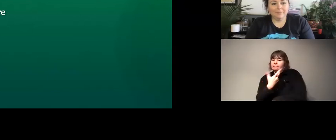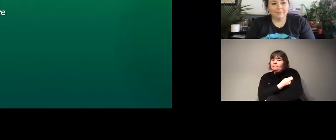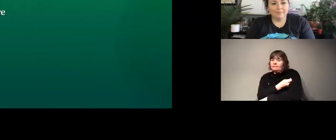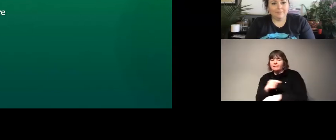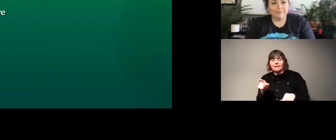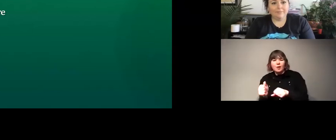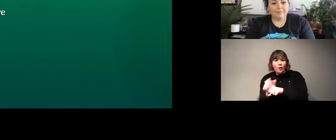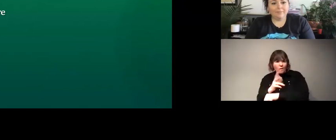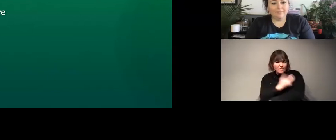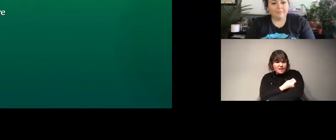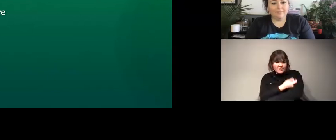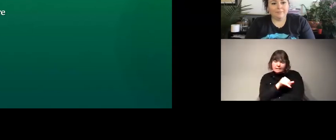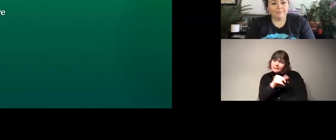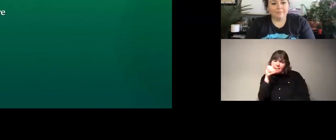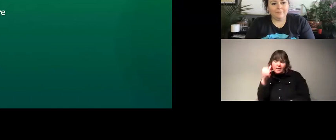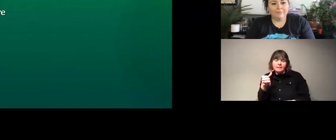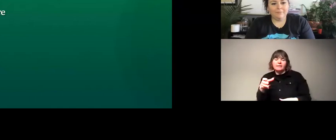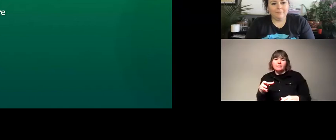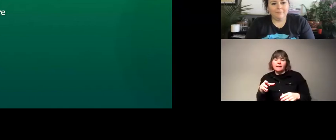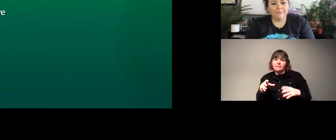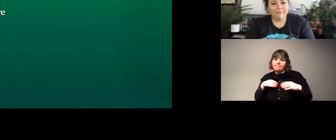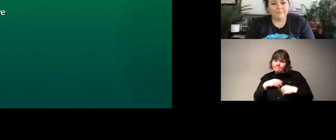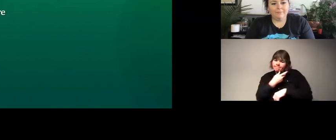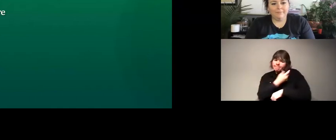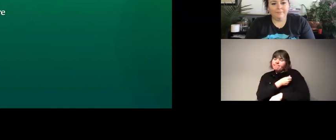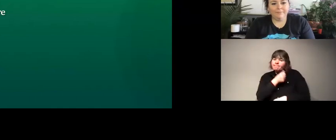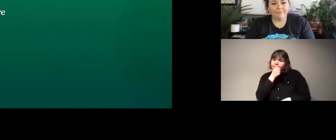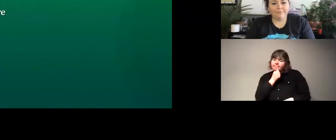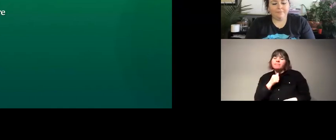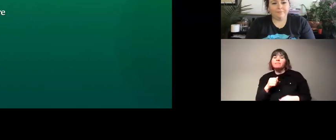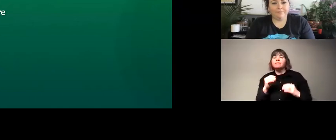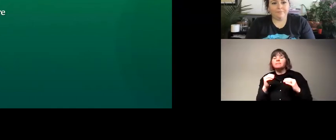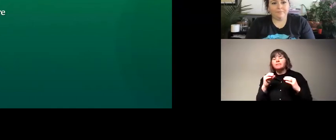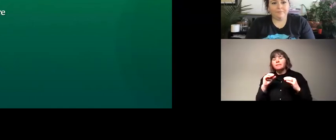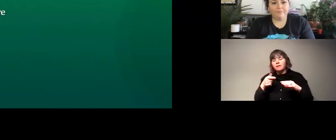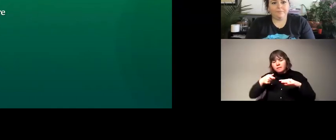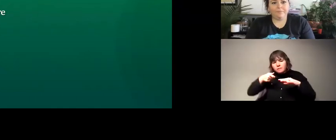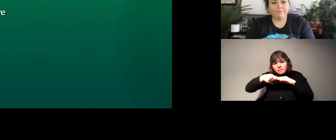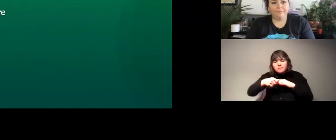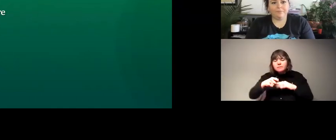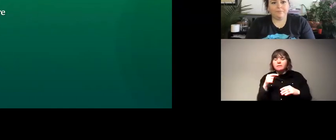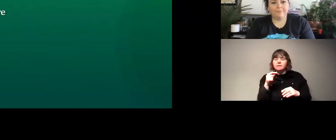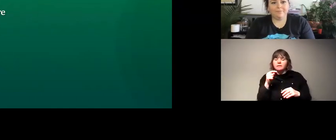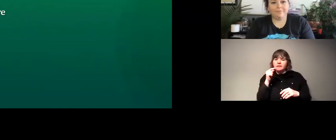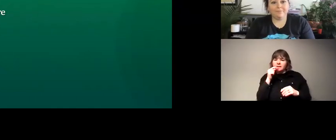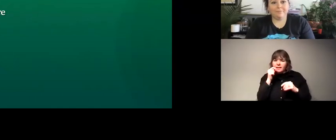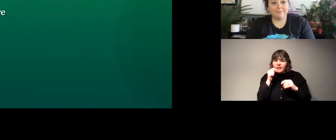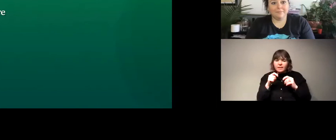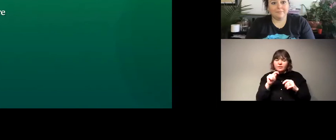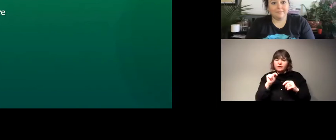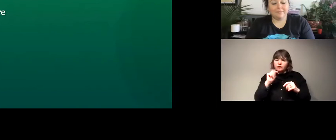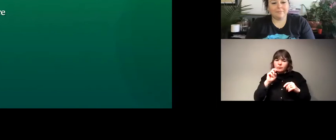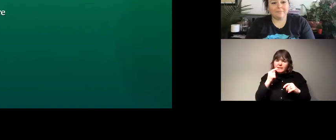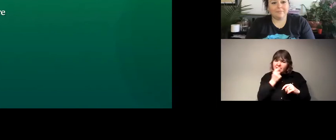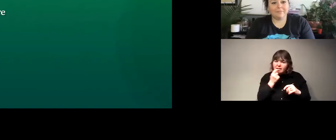our COVID vaccines. We can train our animals to get their toenails trimmed, get their teeth trimmed. We can train them to